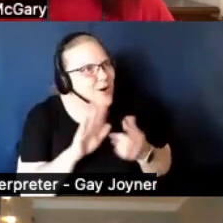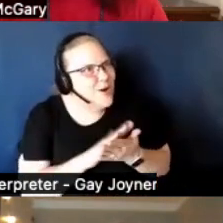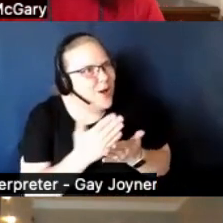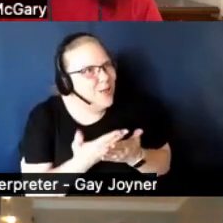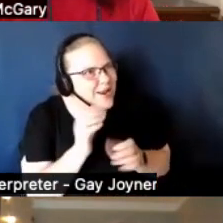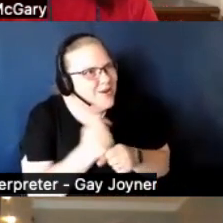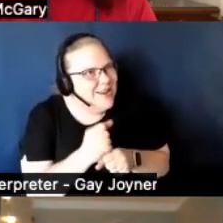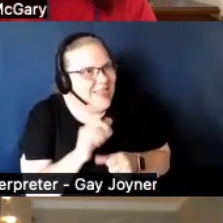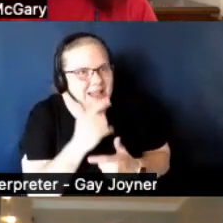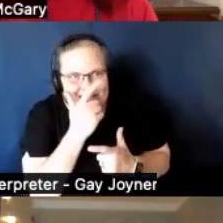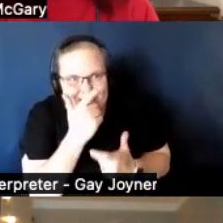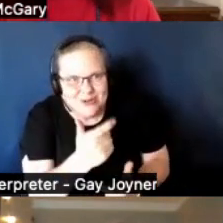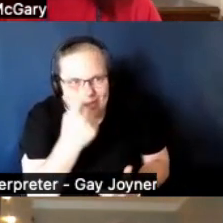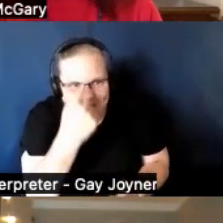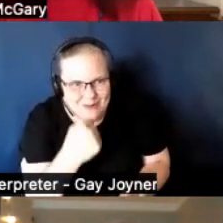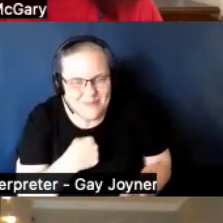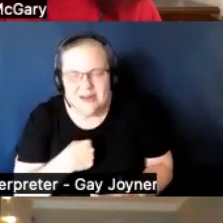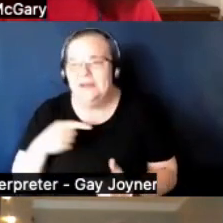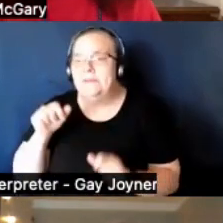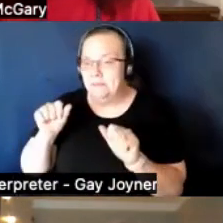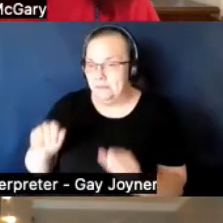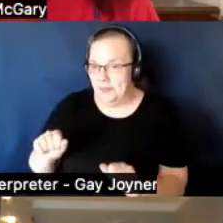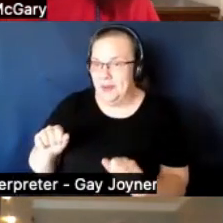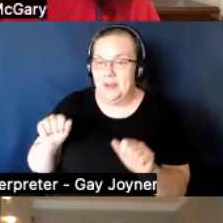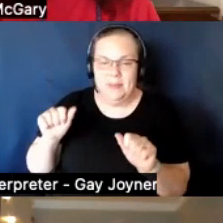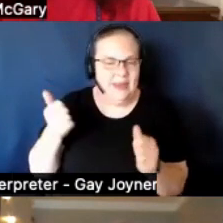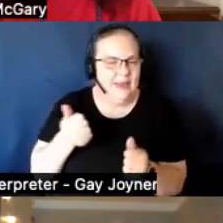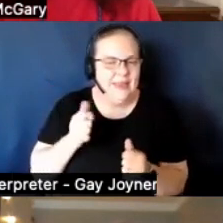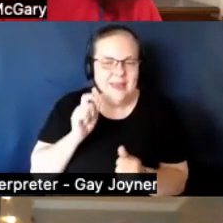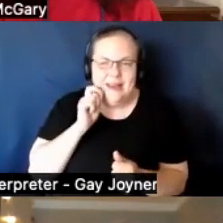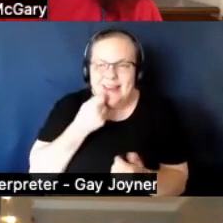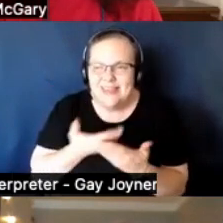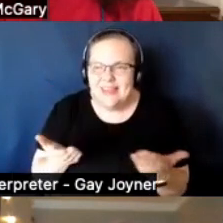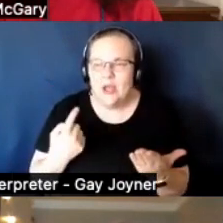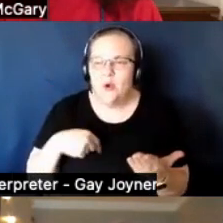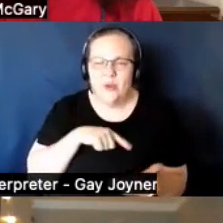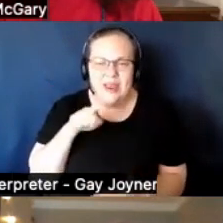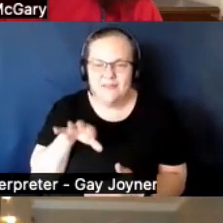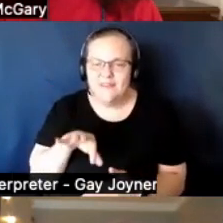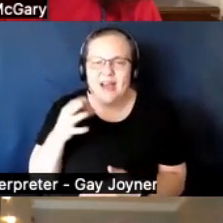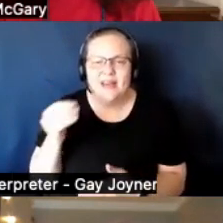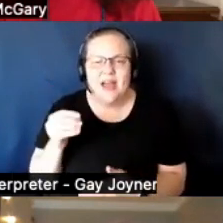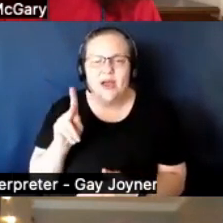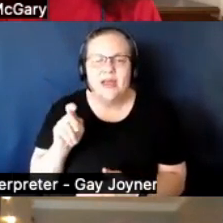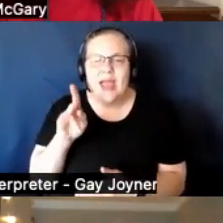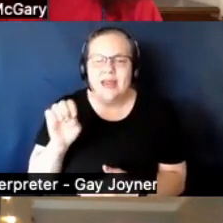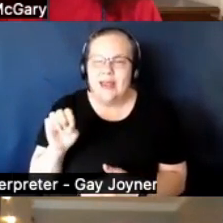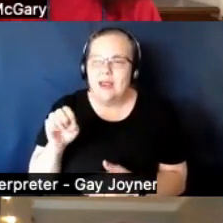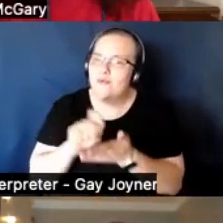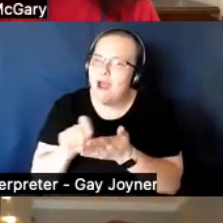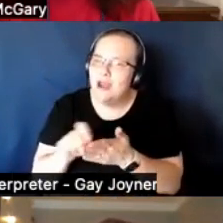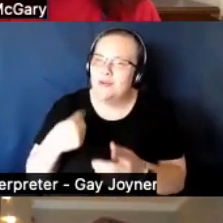That's intriguing to me. That could be neat. That could be a neat thing. We have to find out. Katie, write to us and tell